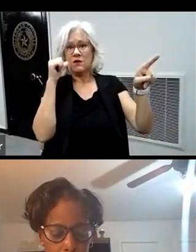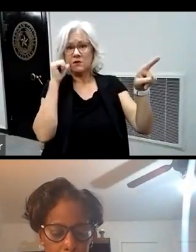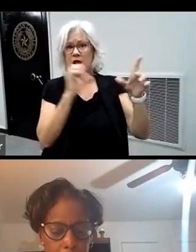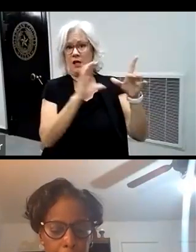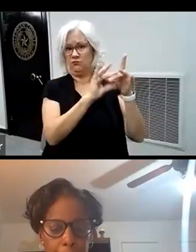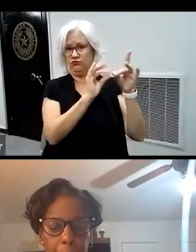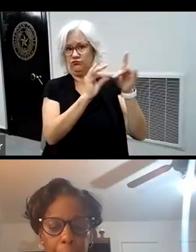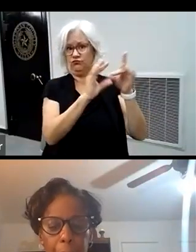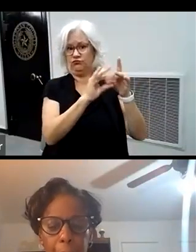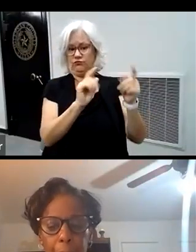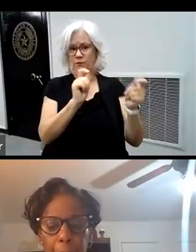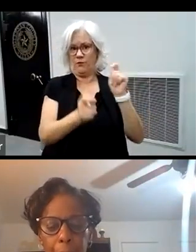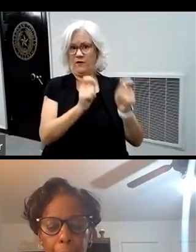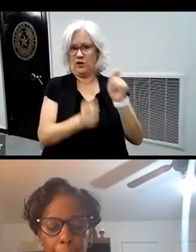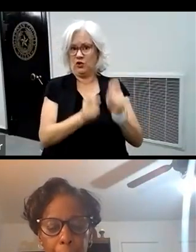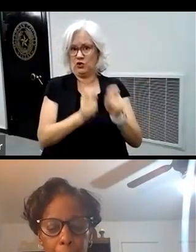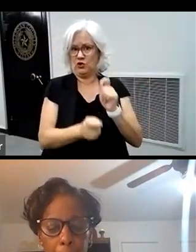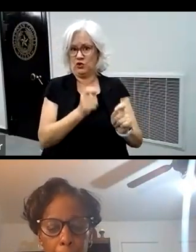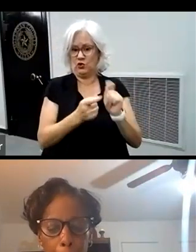and brought revisions,